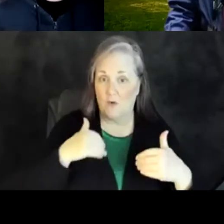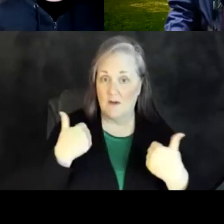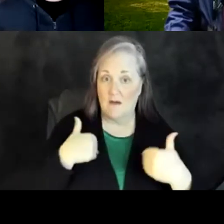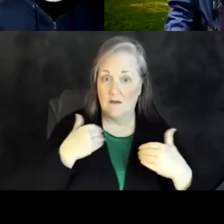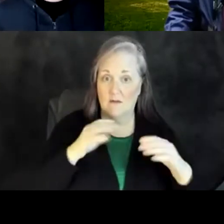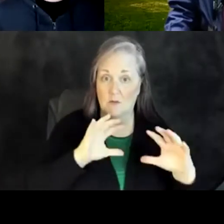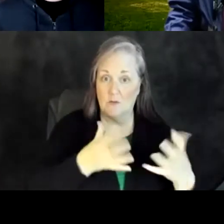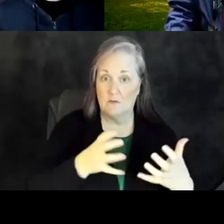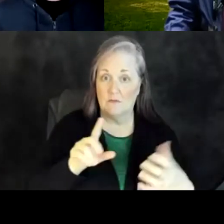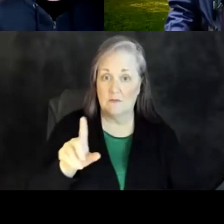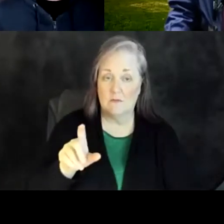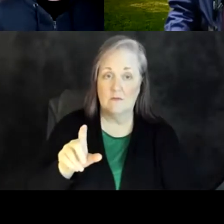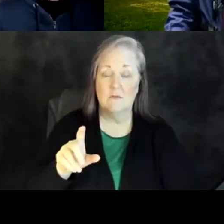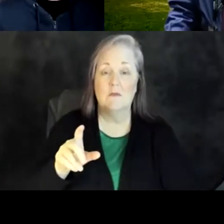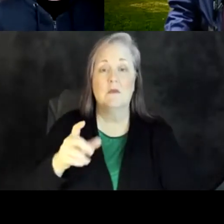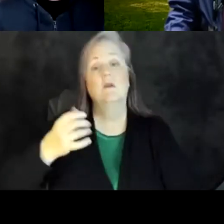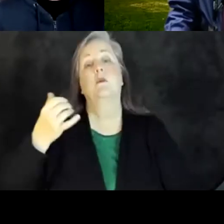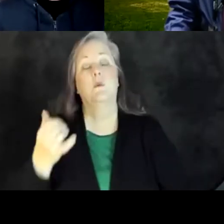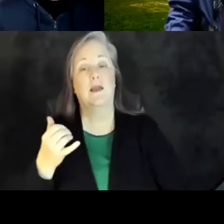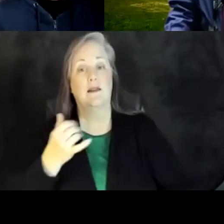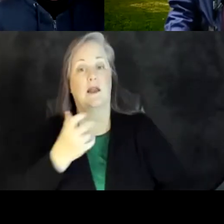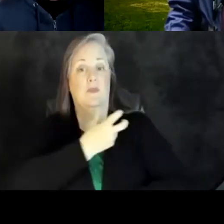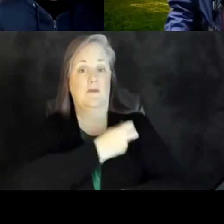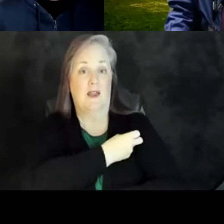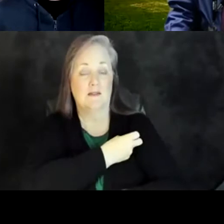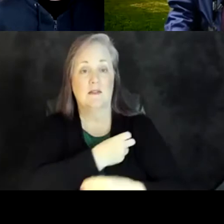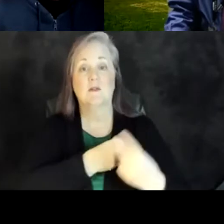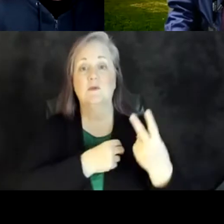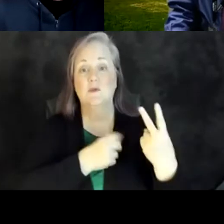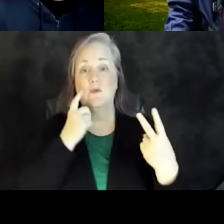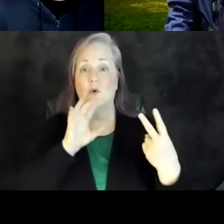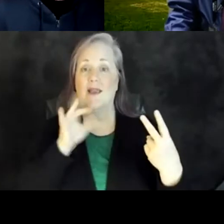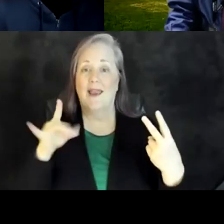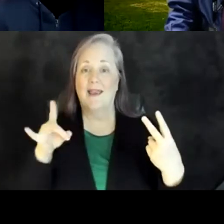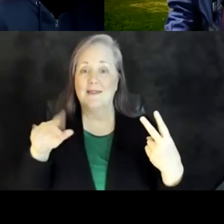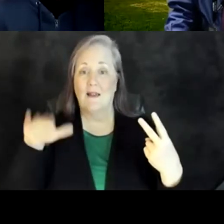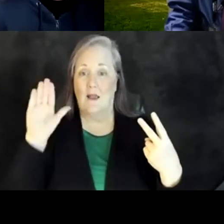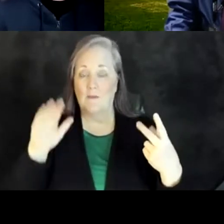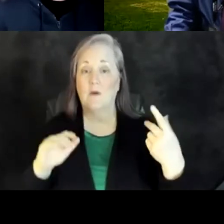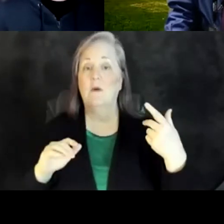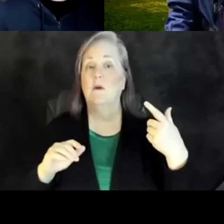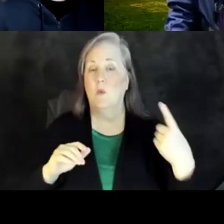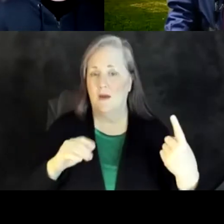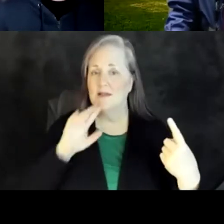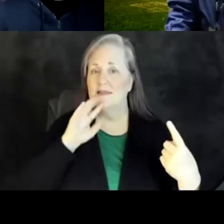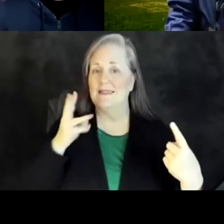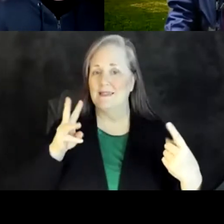groups. So currently vaccine available, 2 of them are for 18 and up and 1 is for 16 and up, but somebody's asking